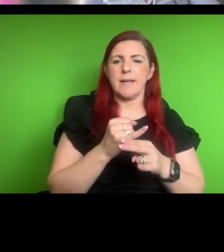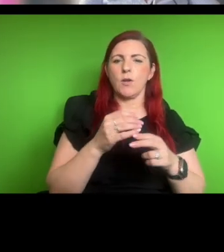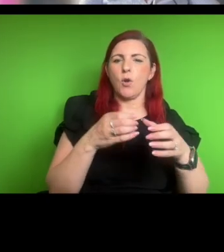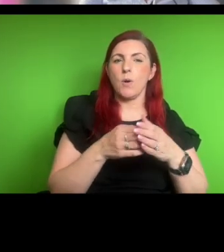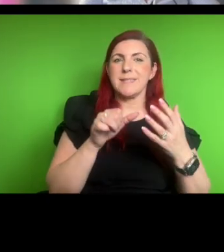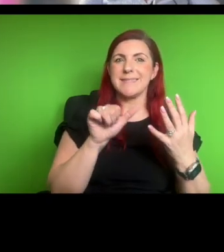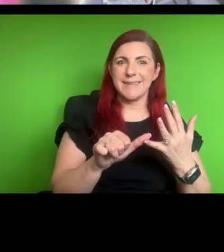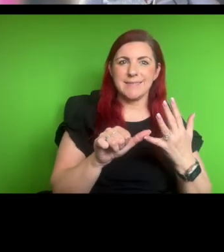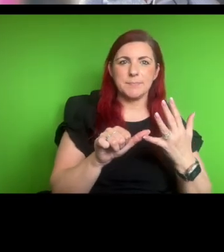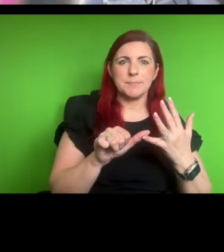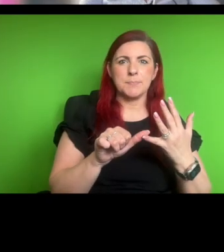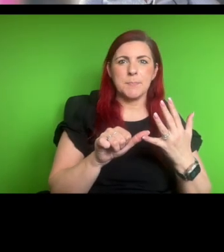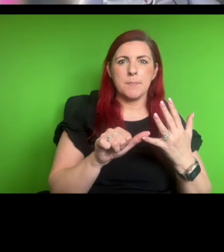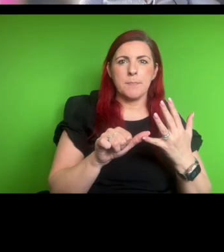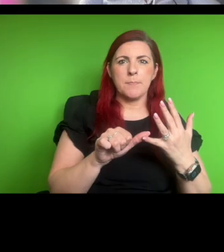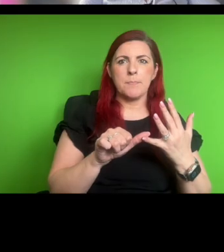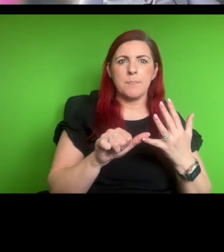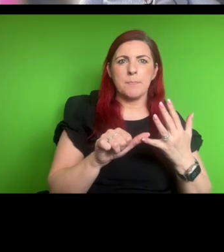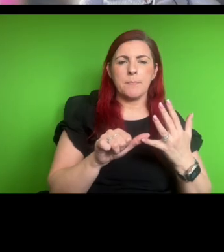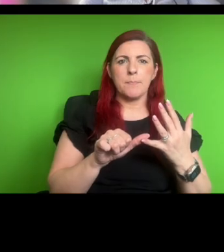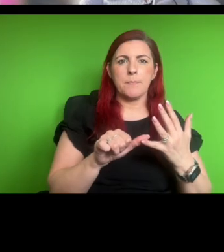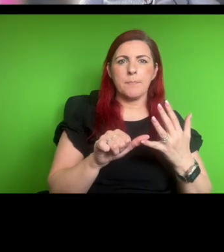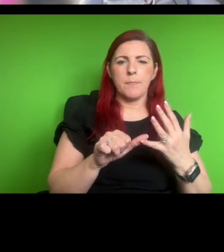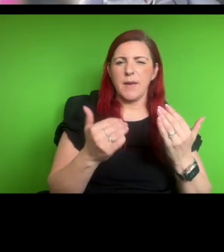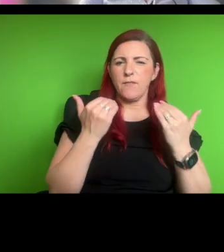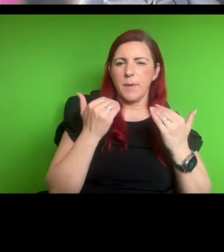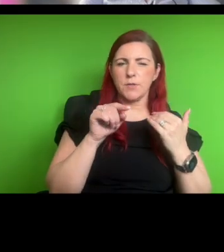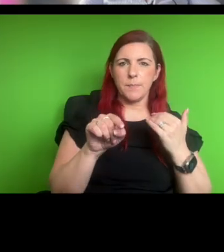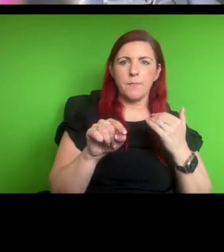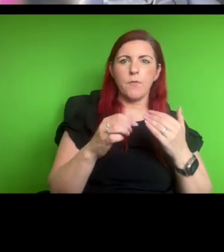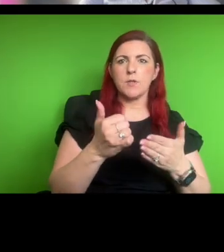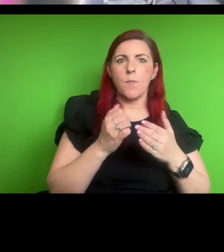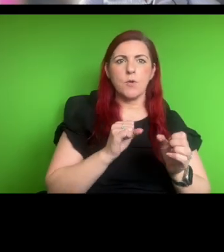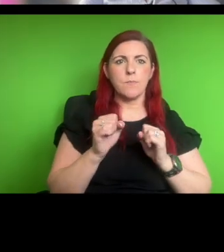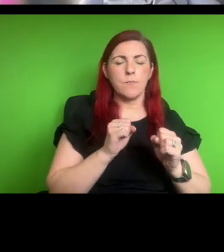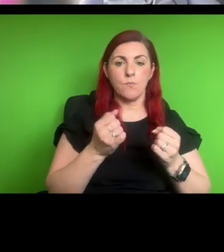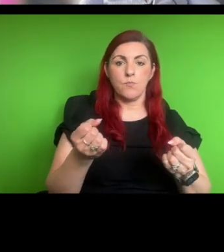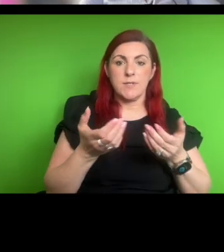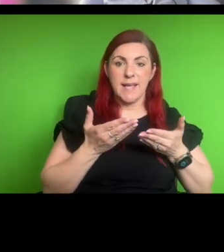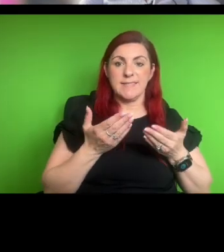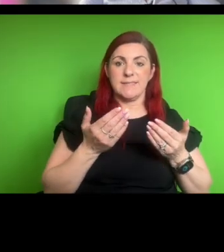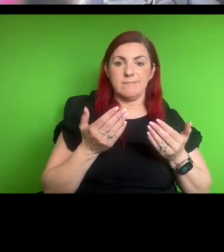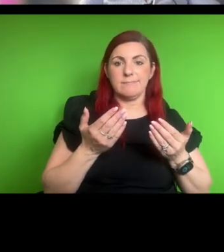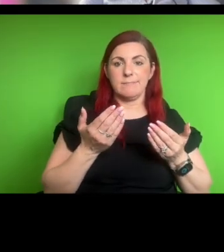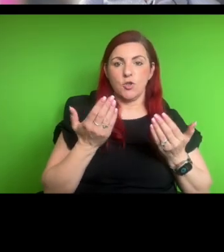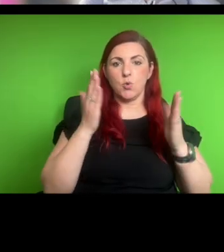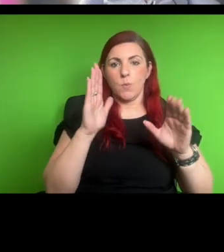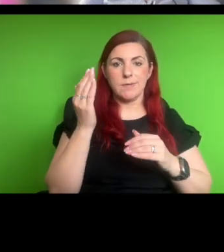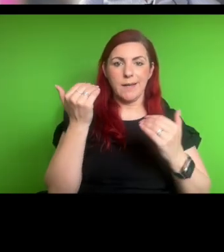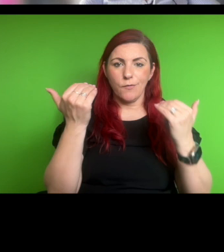out requirements when a support service presents information about the accessibility of the product and